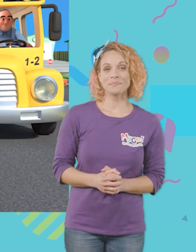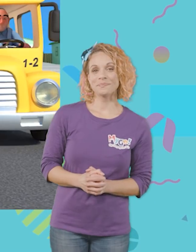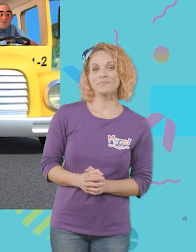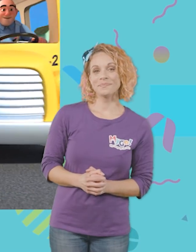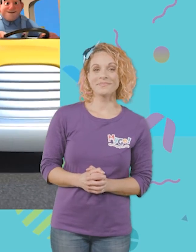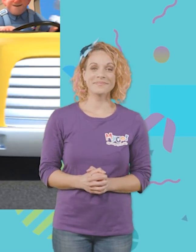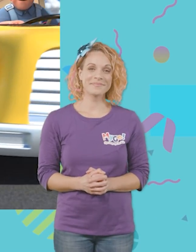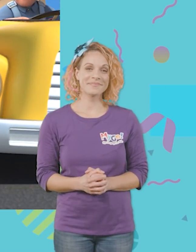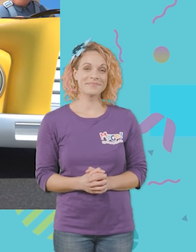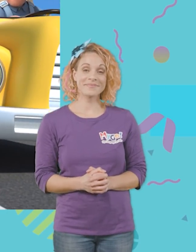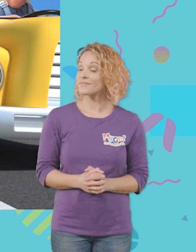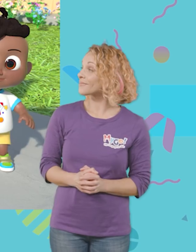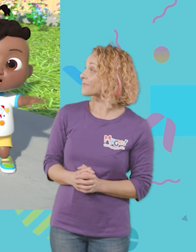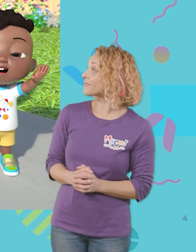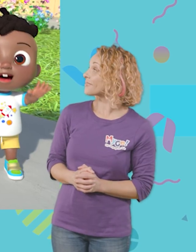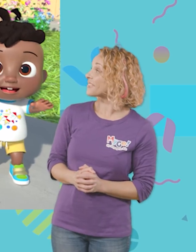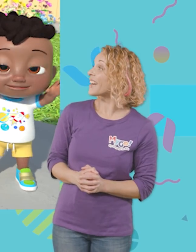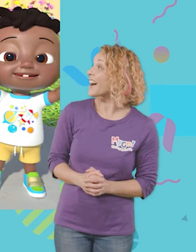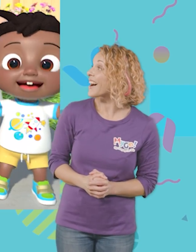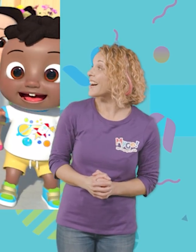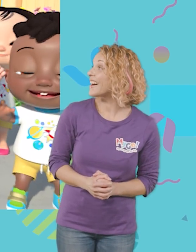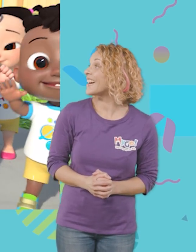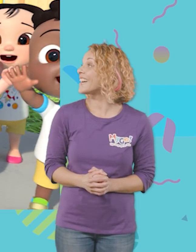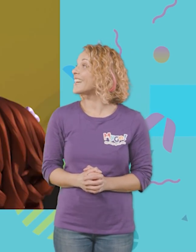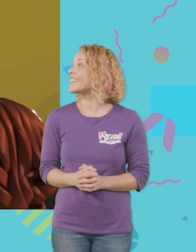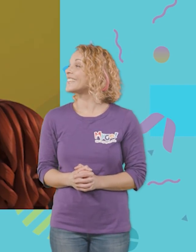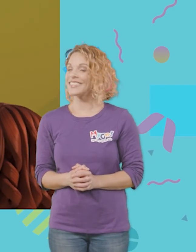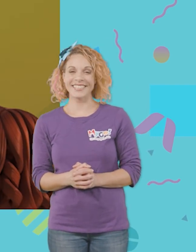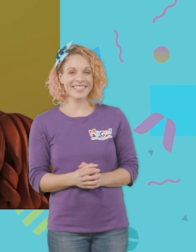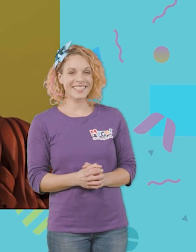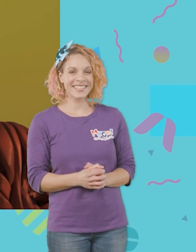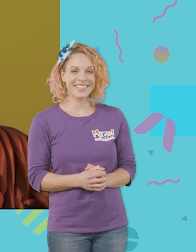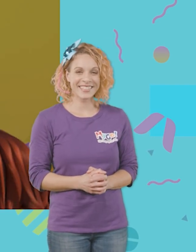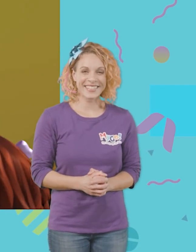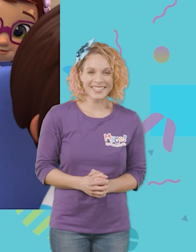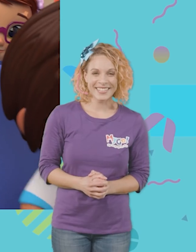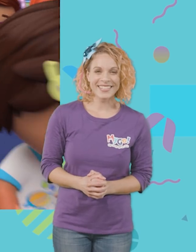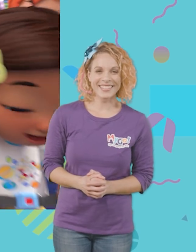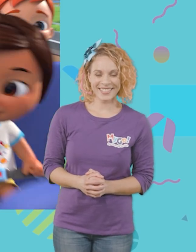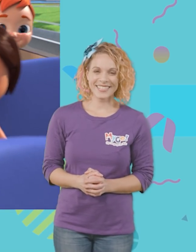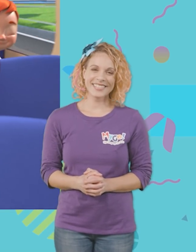Yeah!